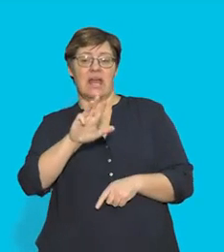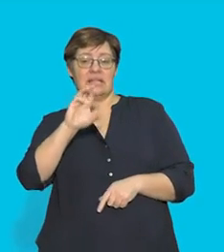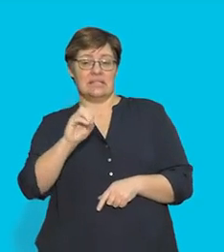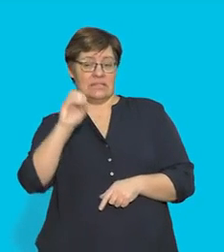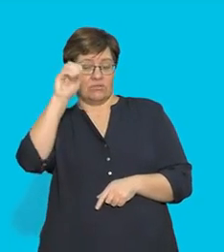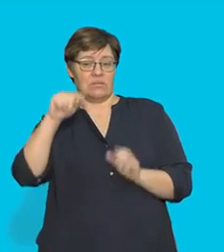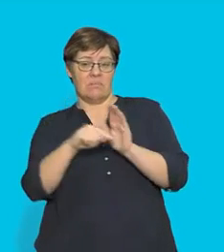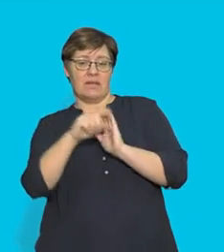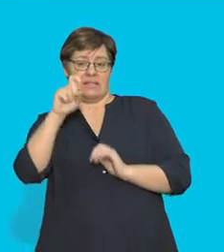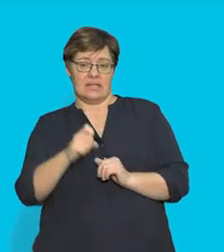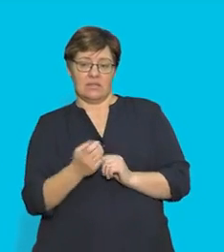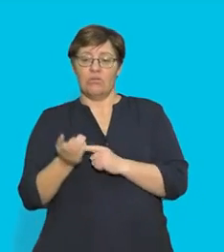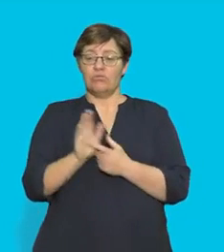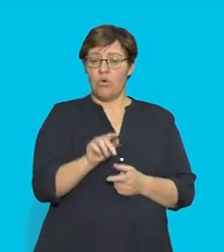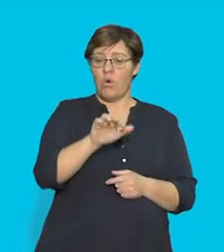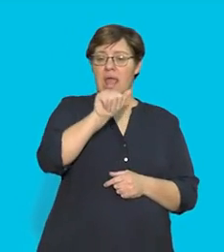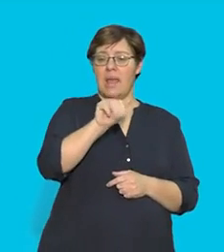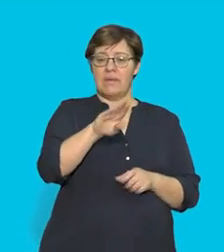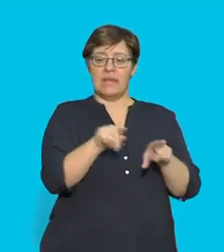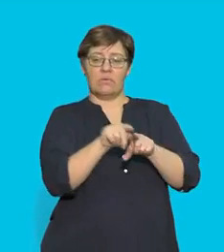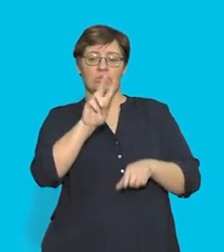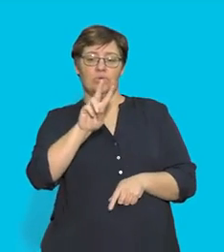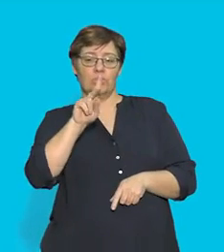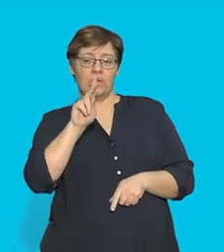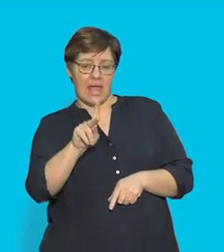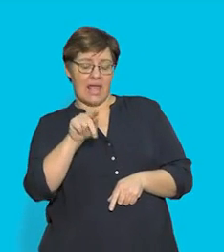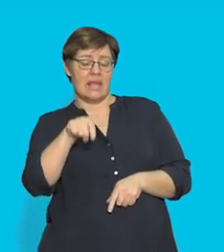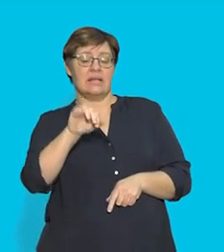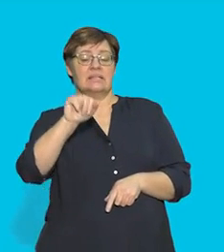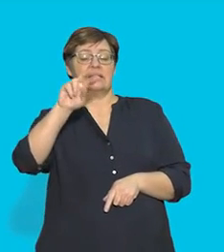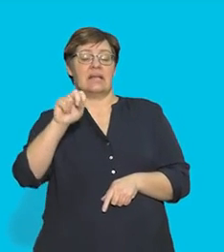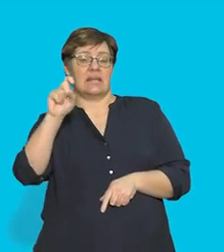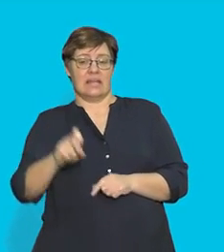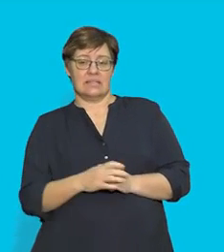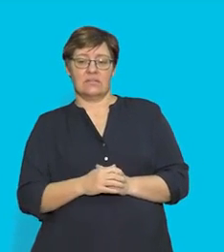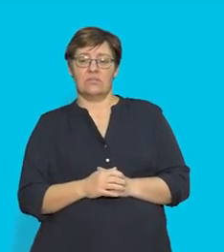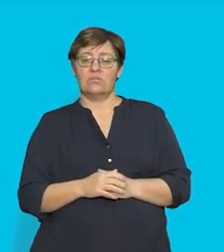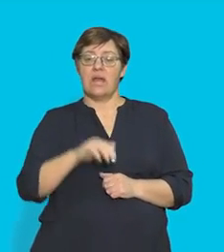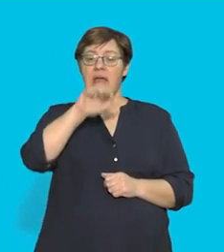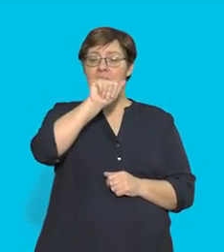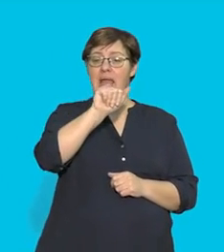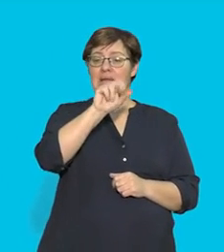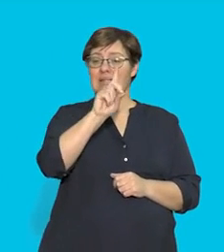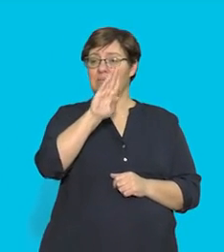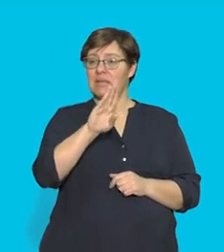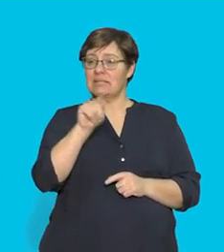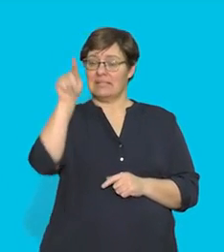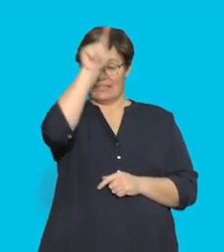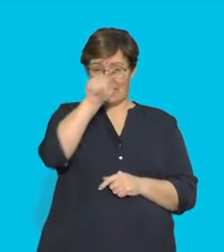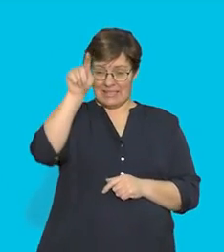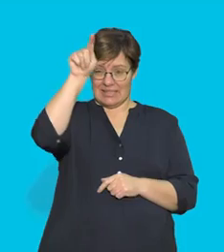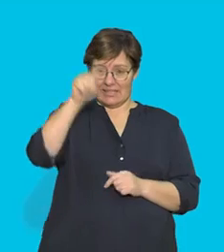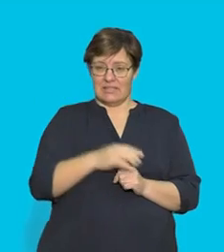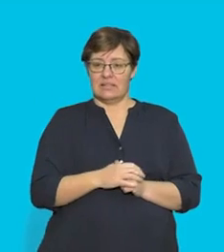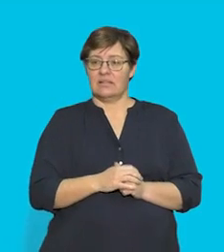is equal to 2k sine of x. Okay, so let's just double check. ADB is this angle here, and